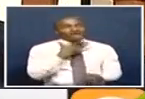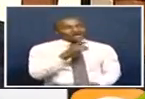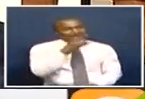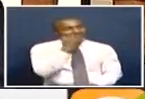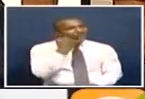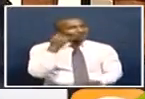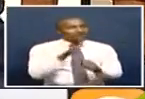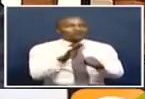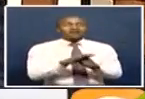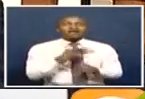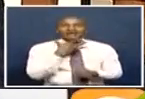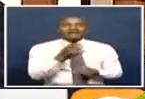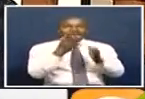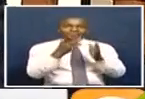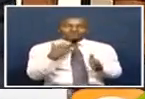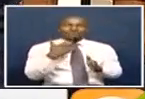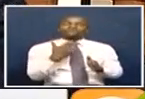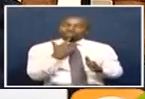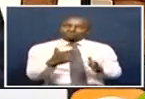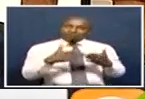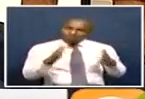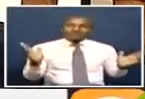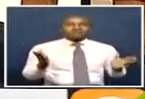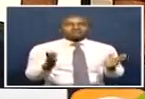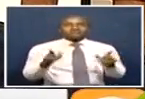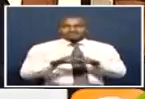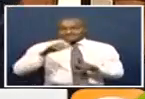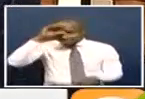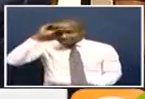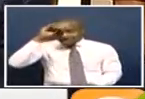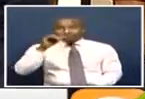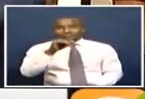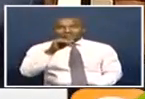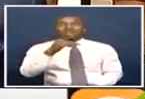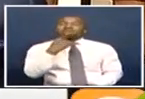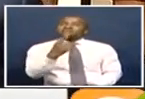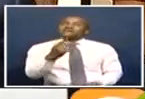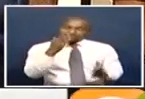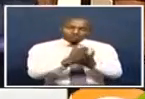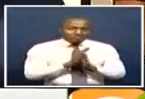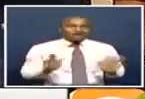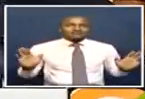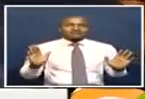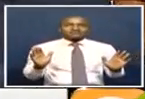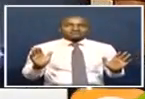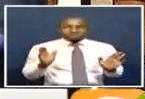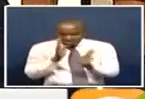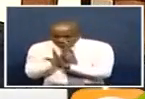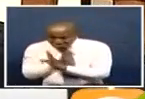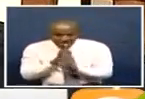I like somebody who is himself like Trump. Somebody who says what he feels he should say. Yeah. Not that he should be, you